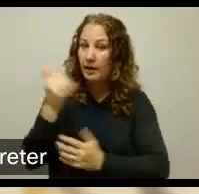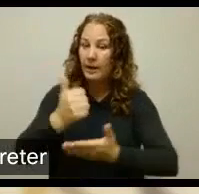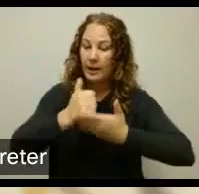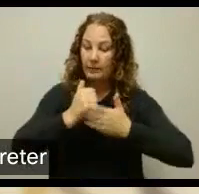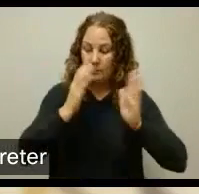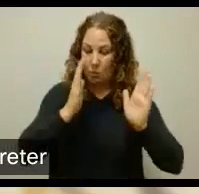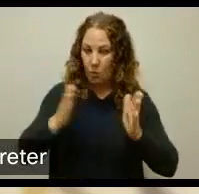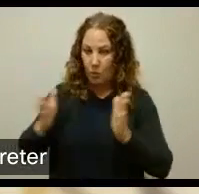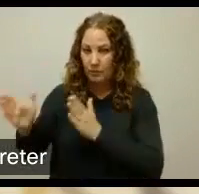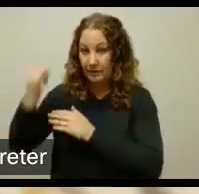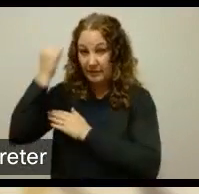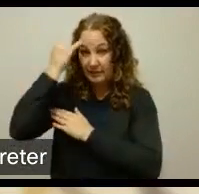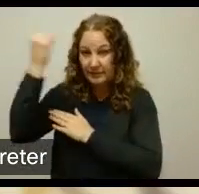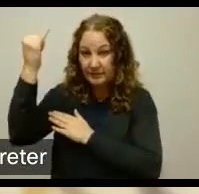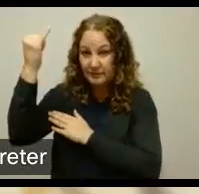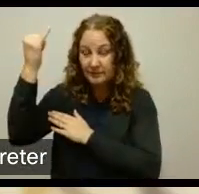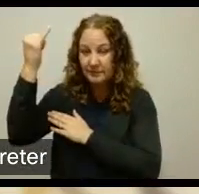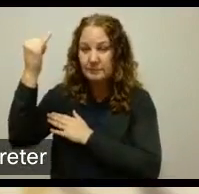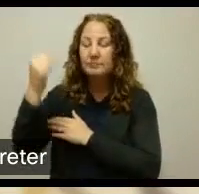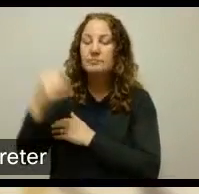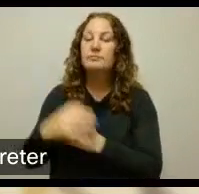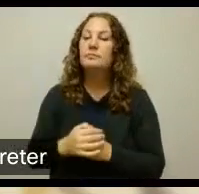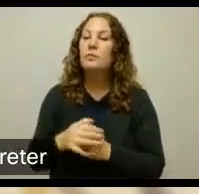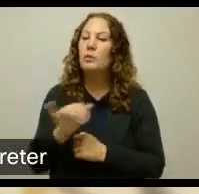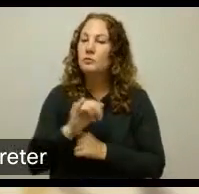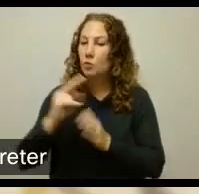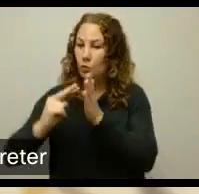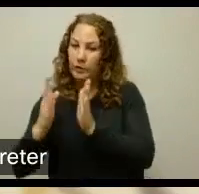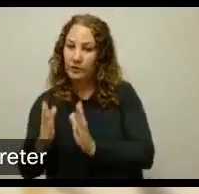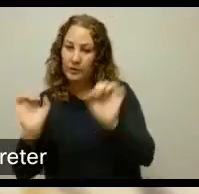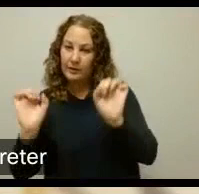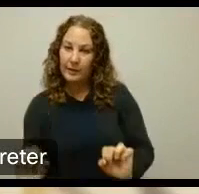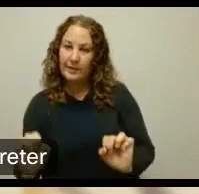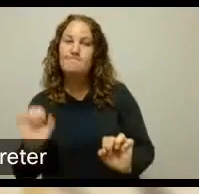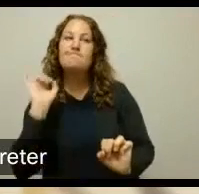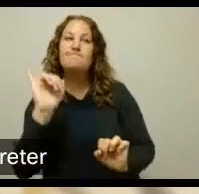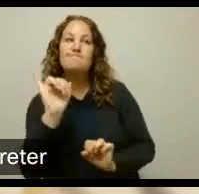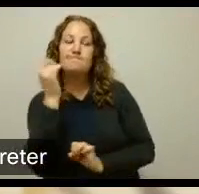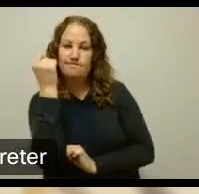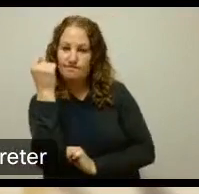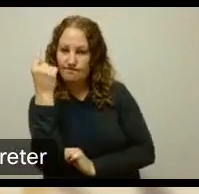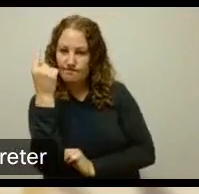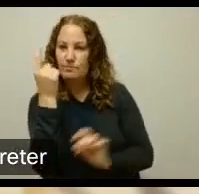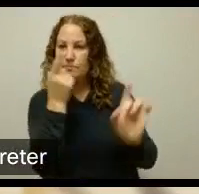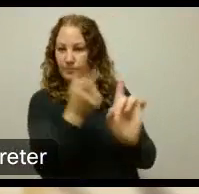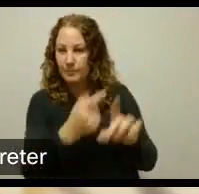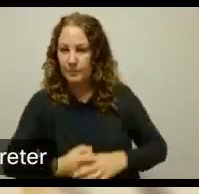our ideas and it enables our readers to better understand our message.